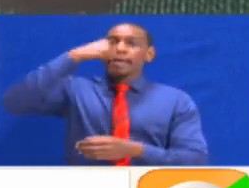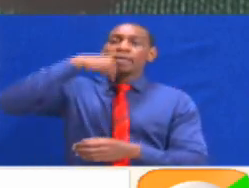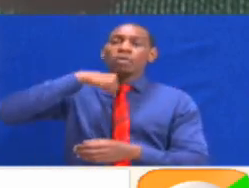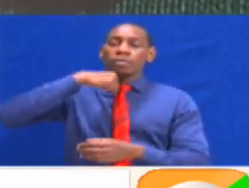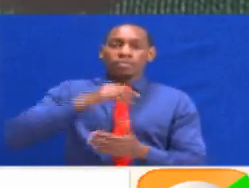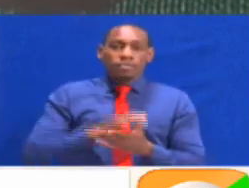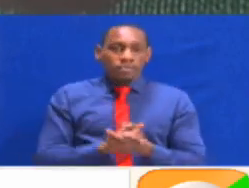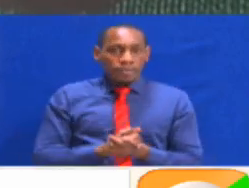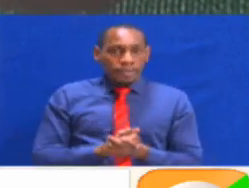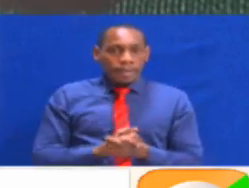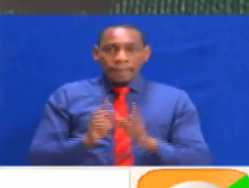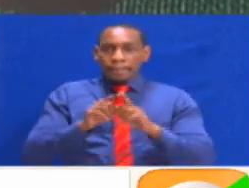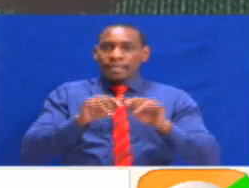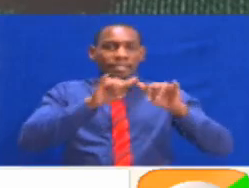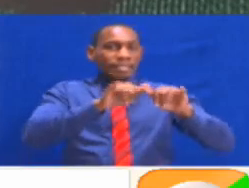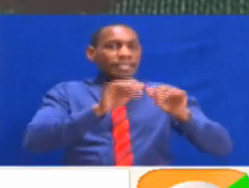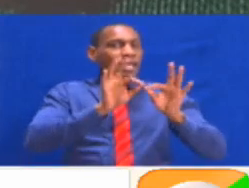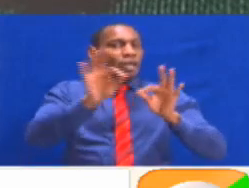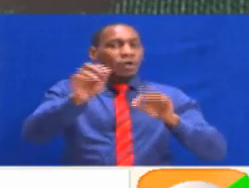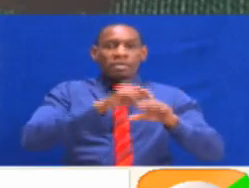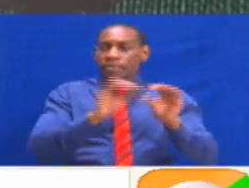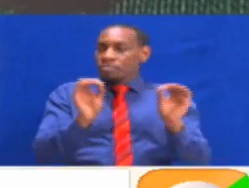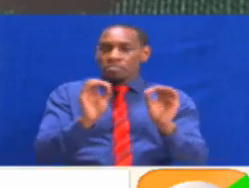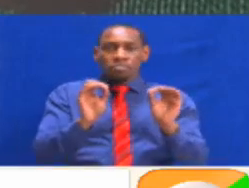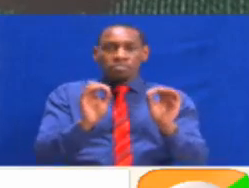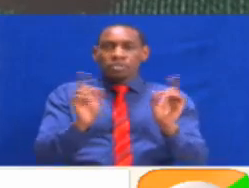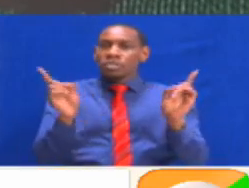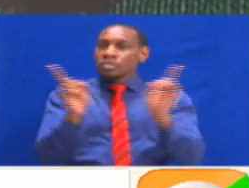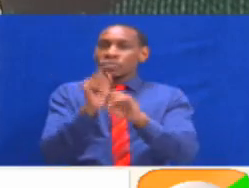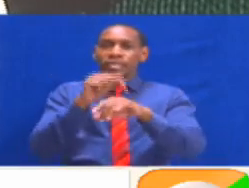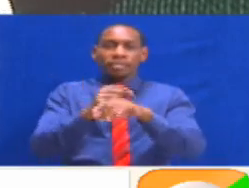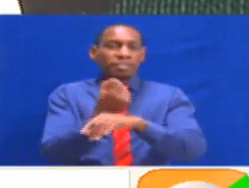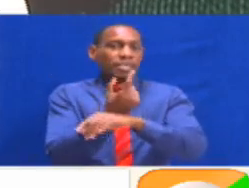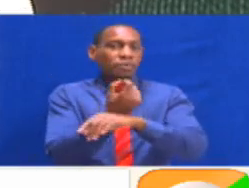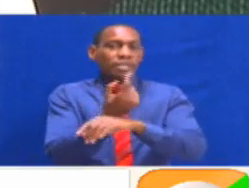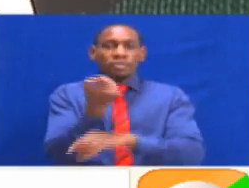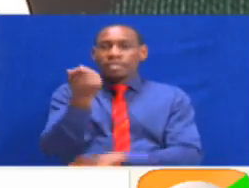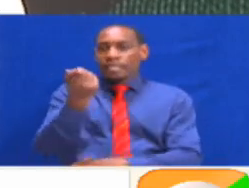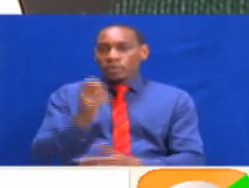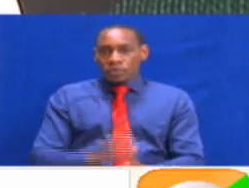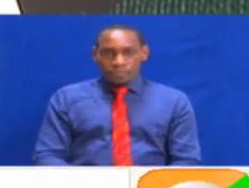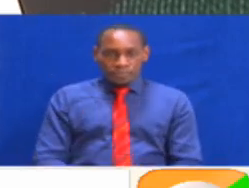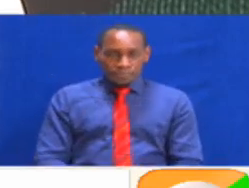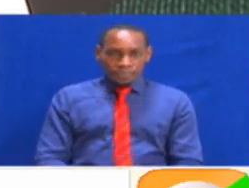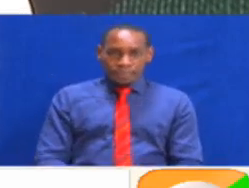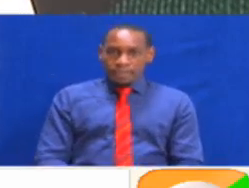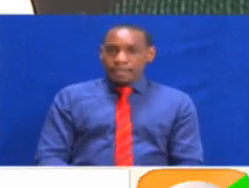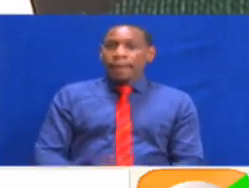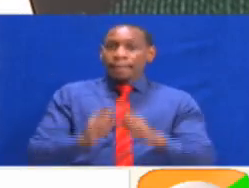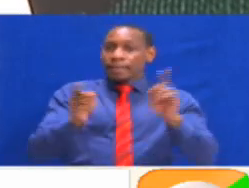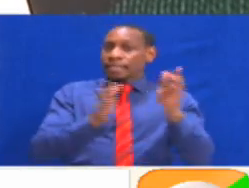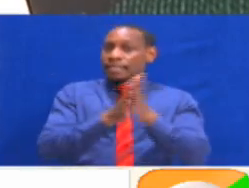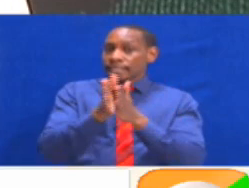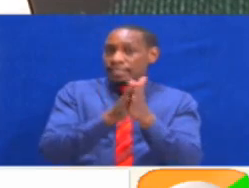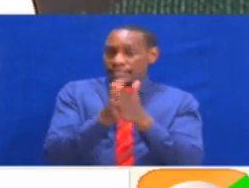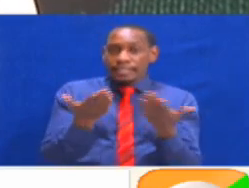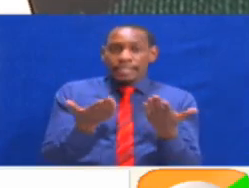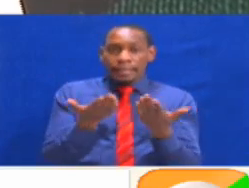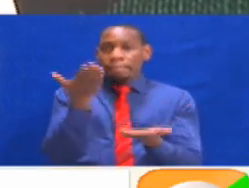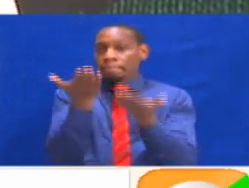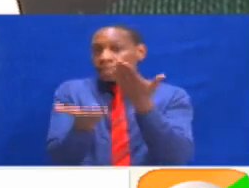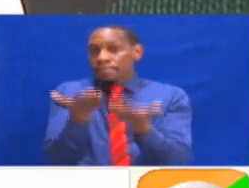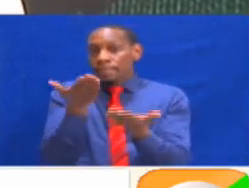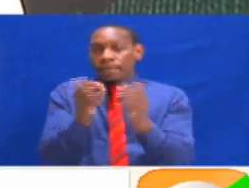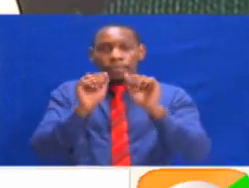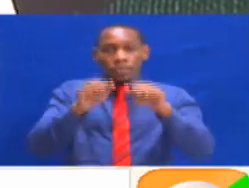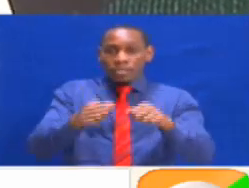that point, but they don't stay there for a year. It's just a matter of a few seconds. But Yvonne, this was an interesting development because